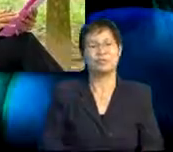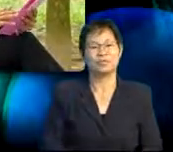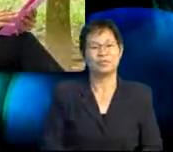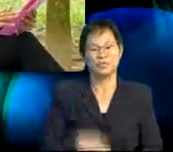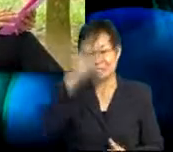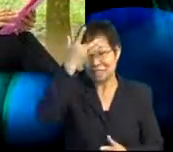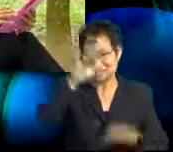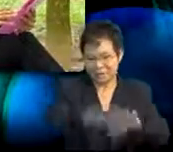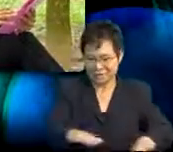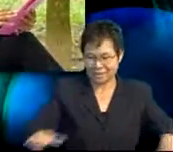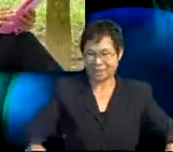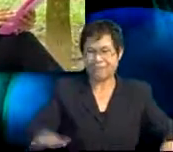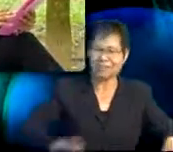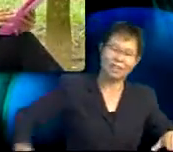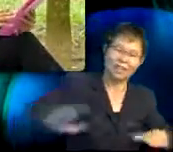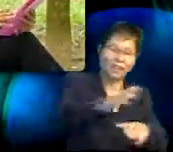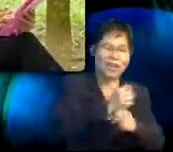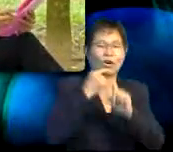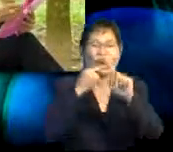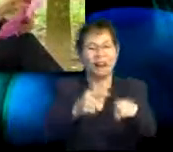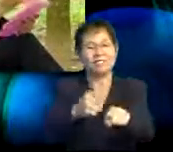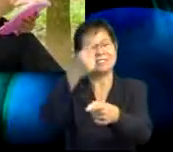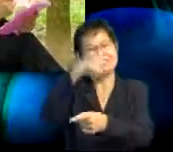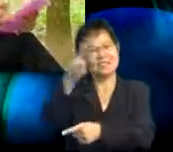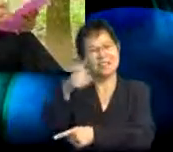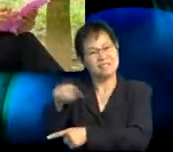Smart kids, they got all the answers right.